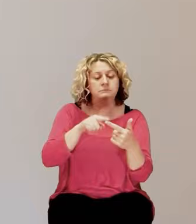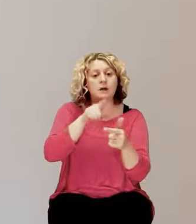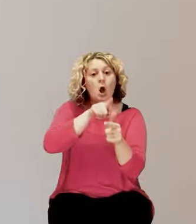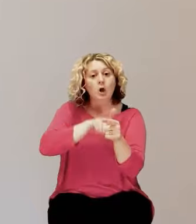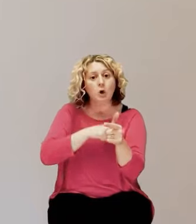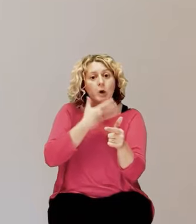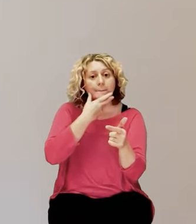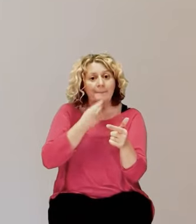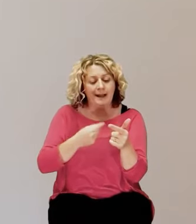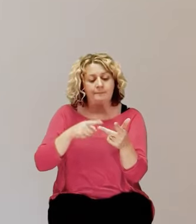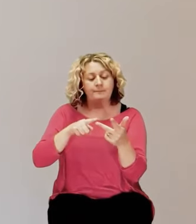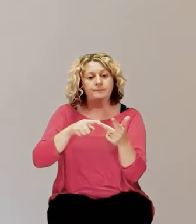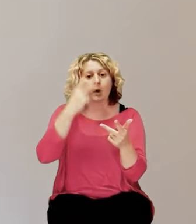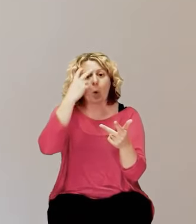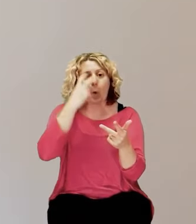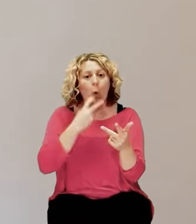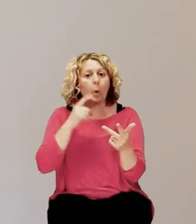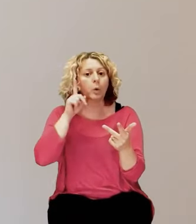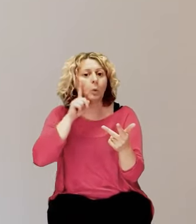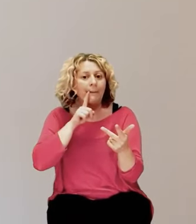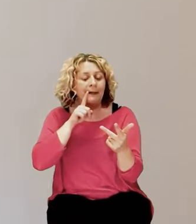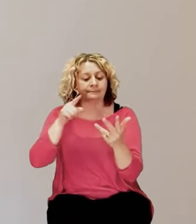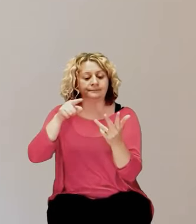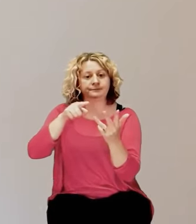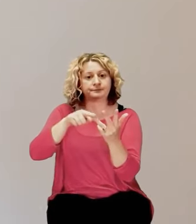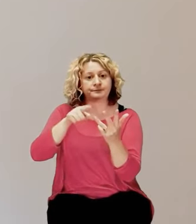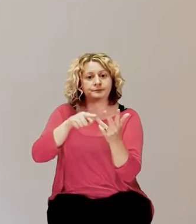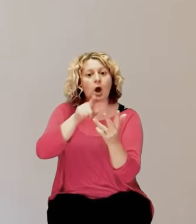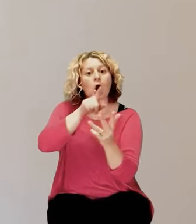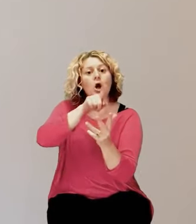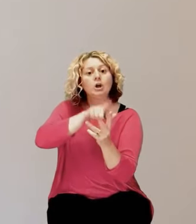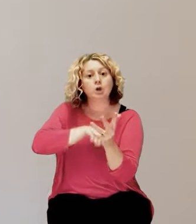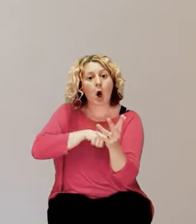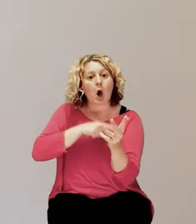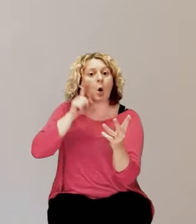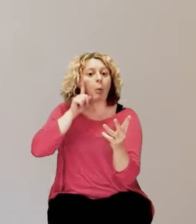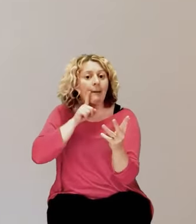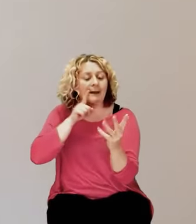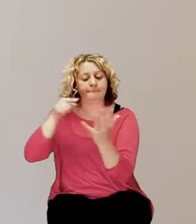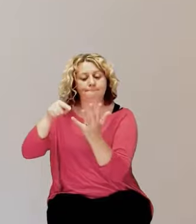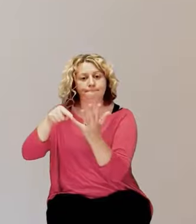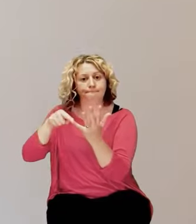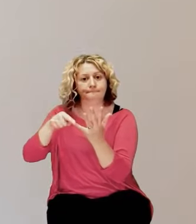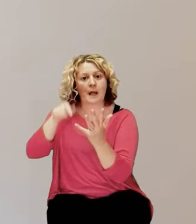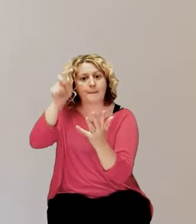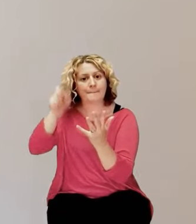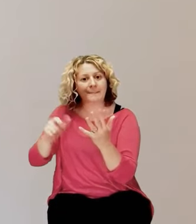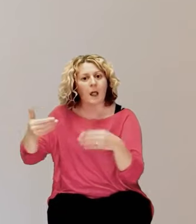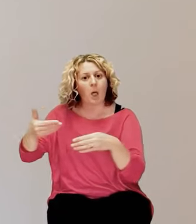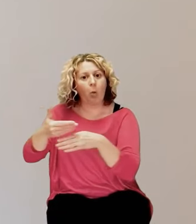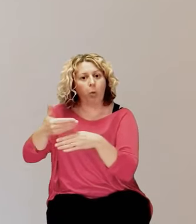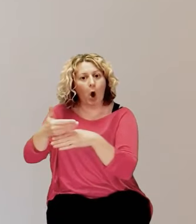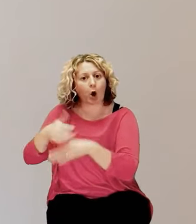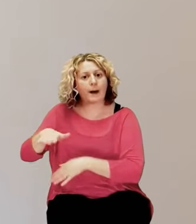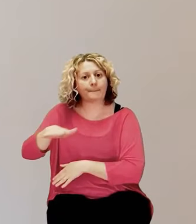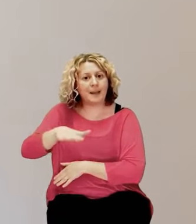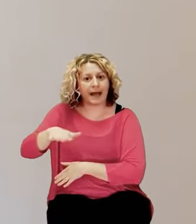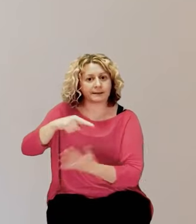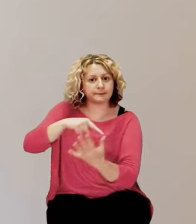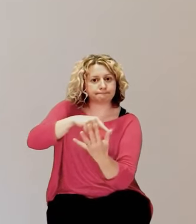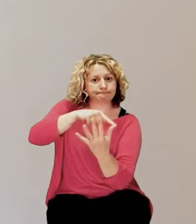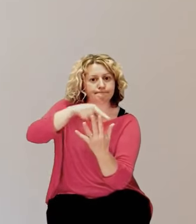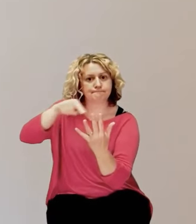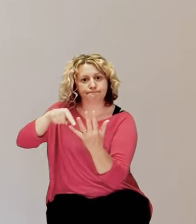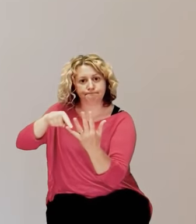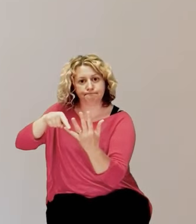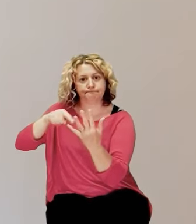their workplace. He highlights those people and talks very specifically about what godliness would look